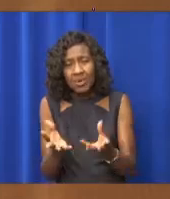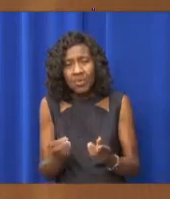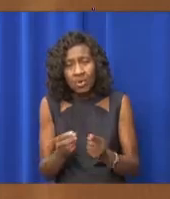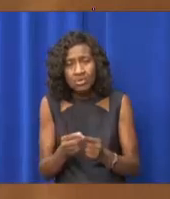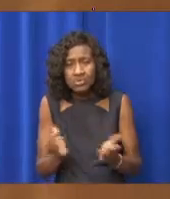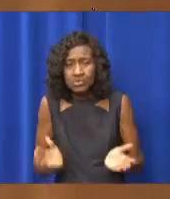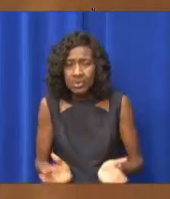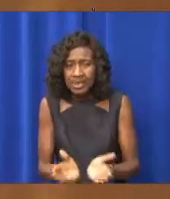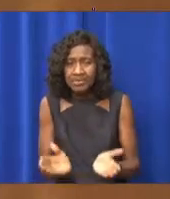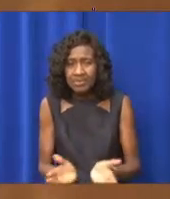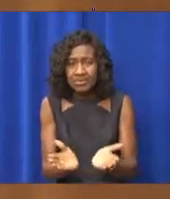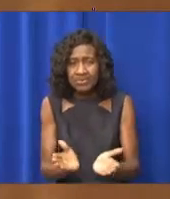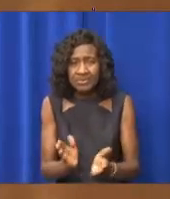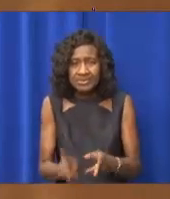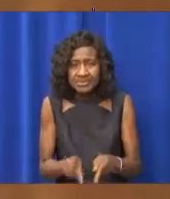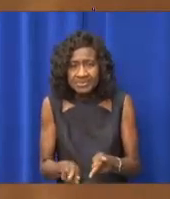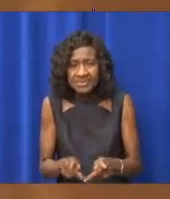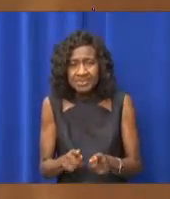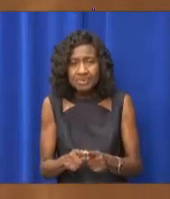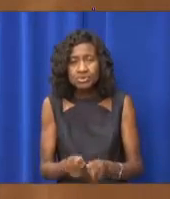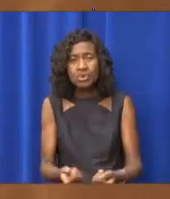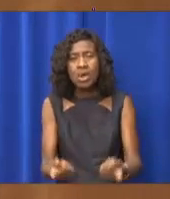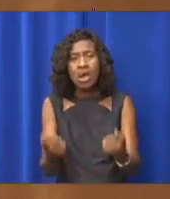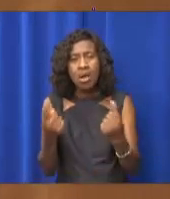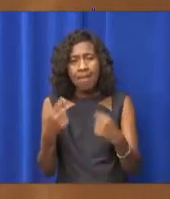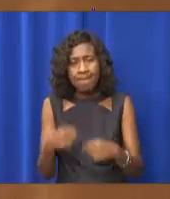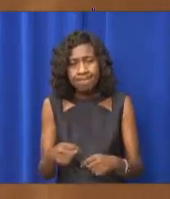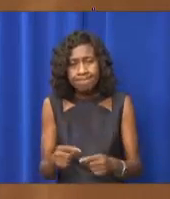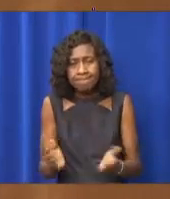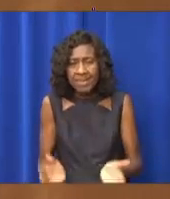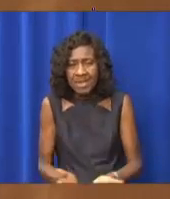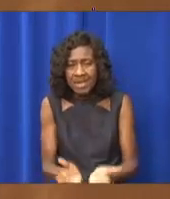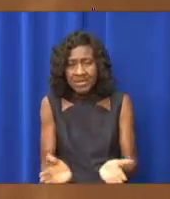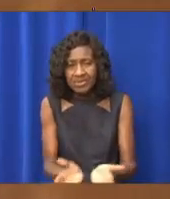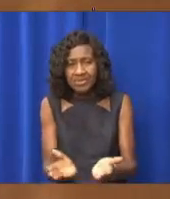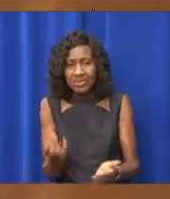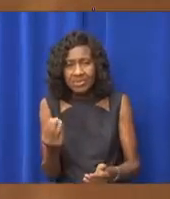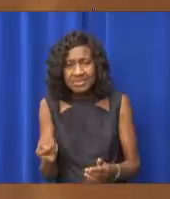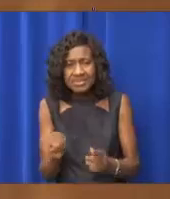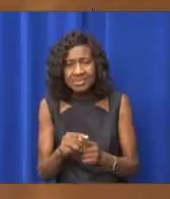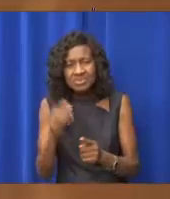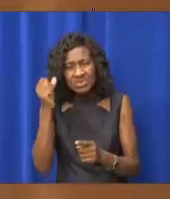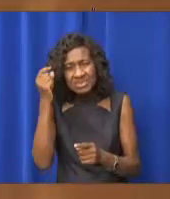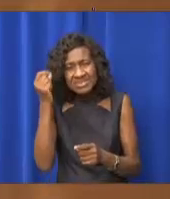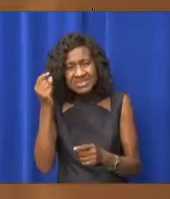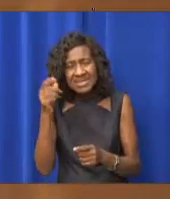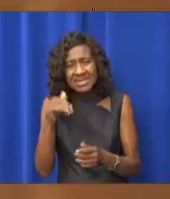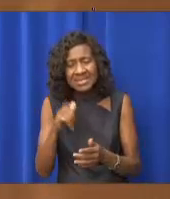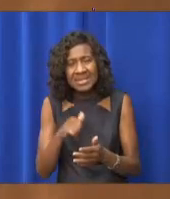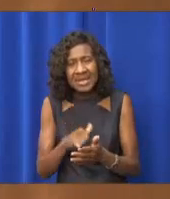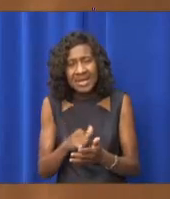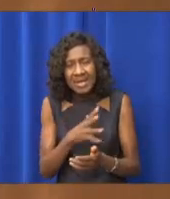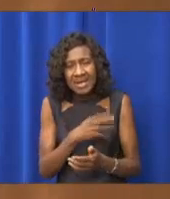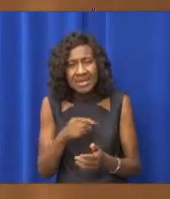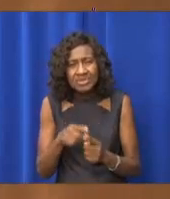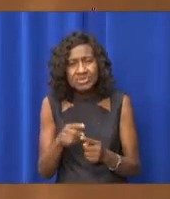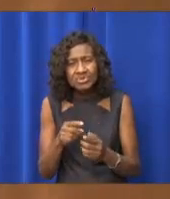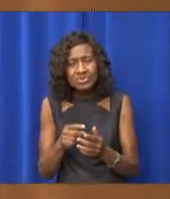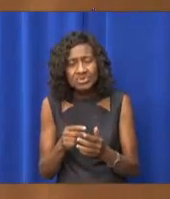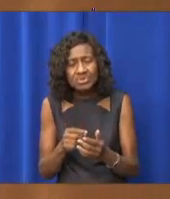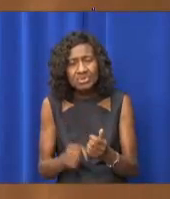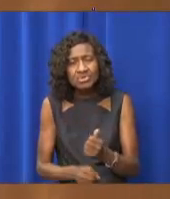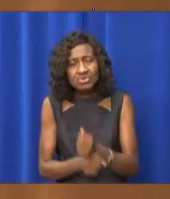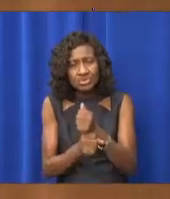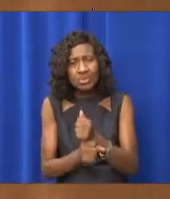encourage people to come forward and encourage them to understand that it was not a punitive action, and to support them when they're in